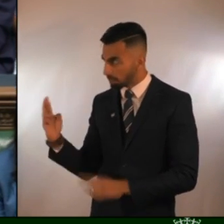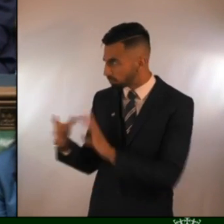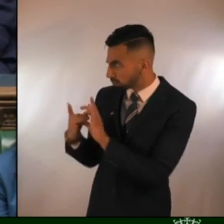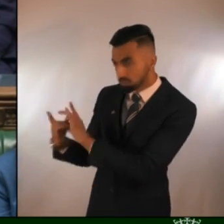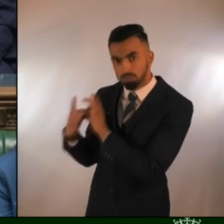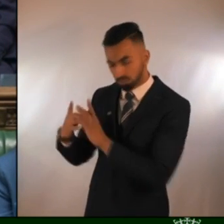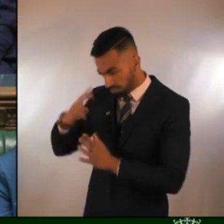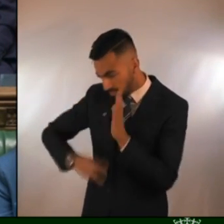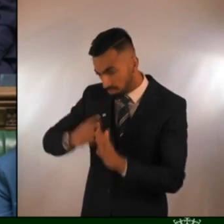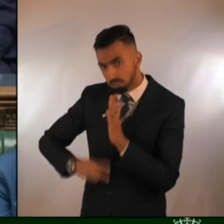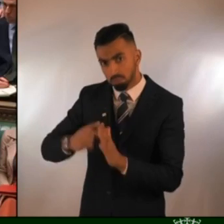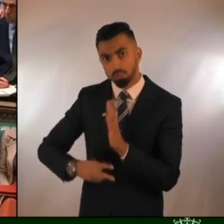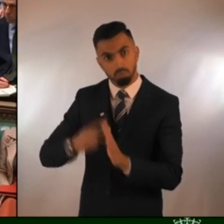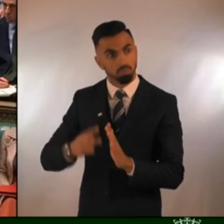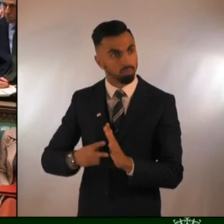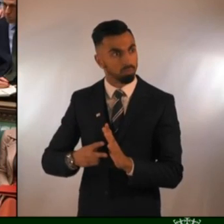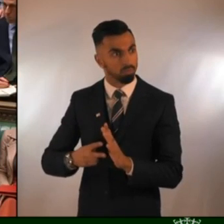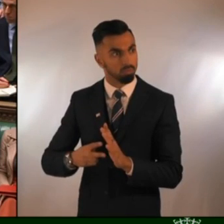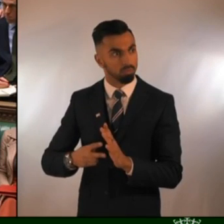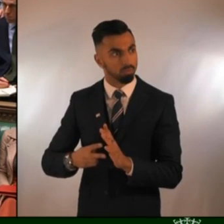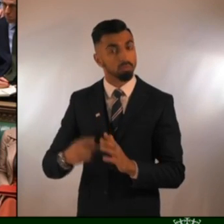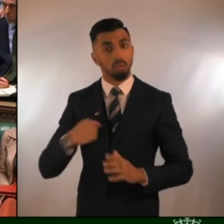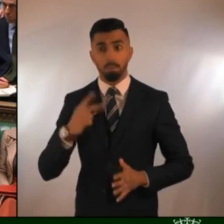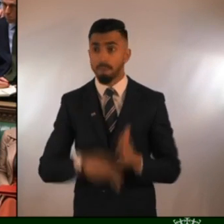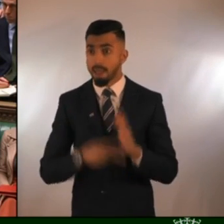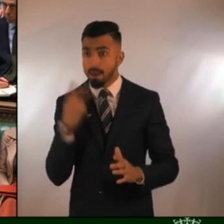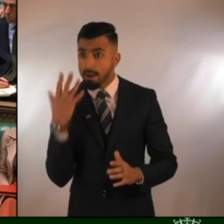out our three-point plan. First,